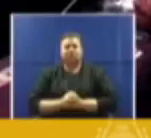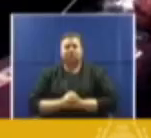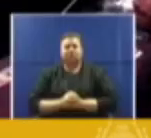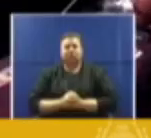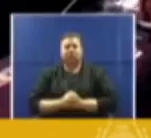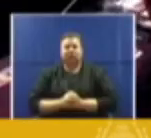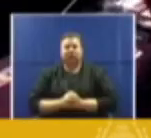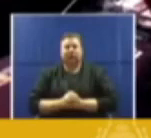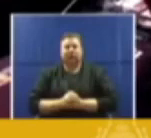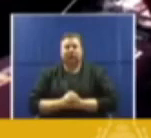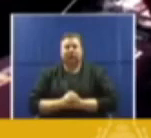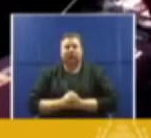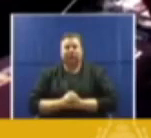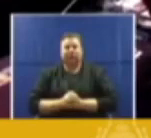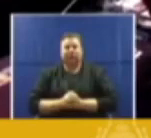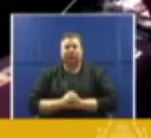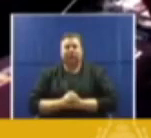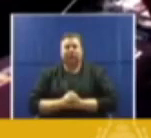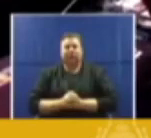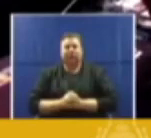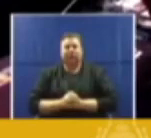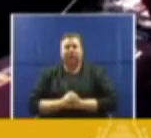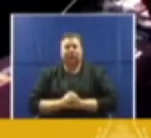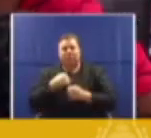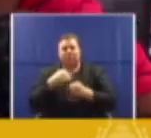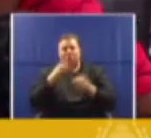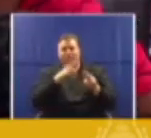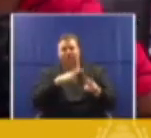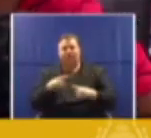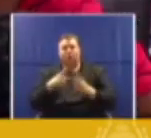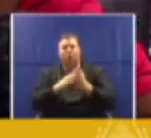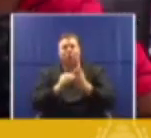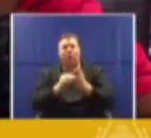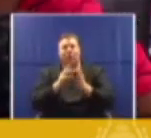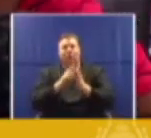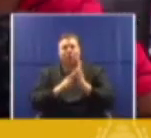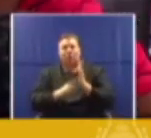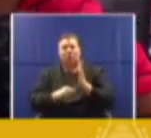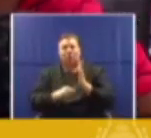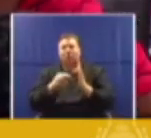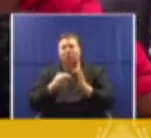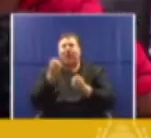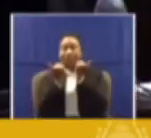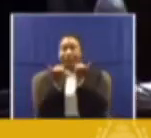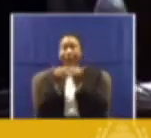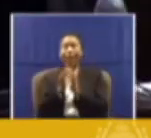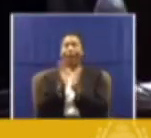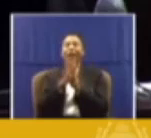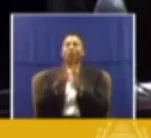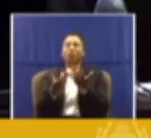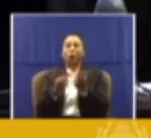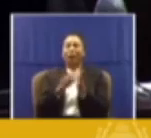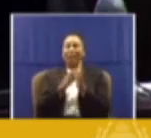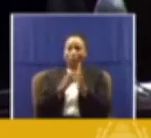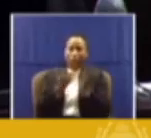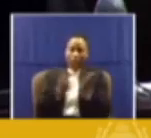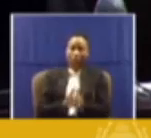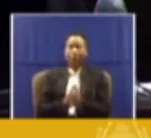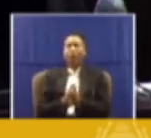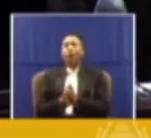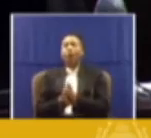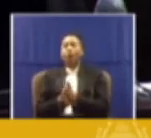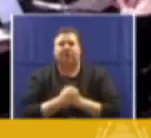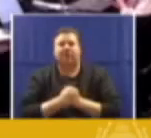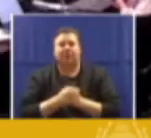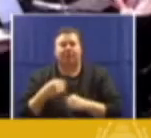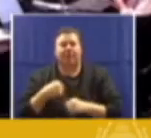can't be trusted, he can't be taken seriously. He can't be coming now and say, let us respect the law enforcement agencies,